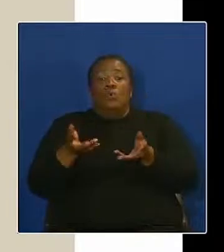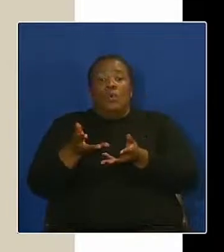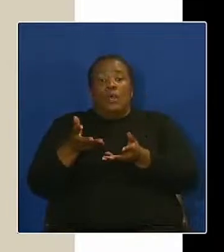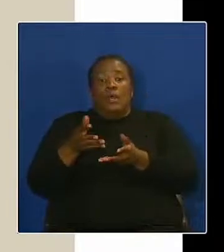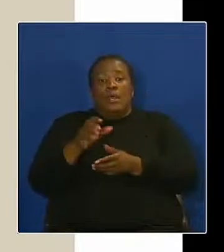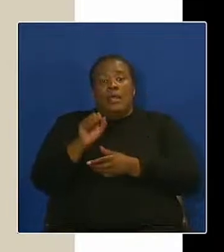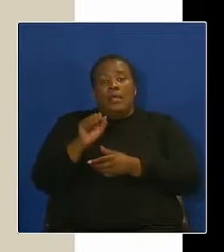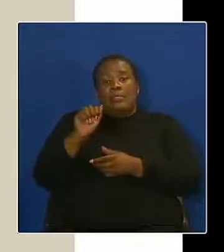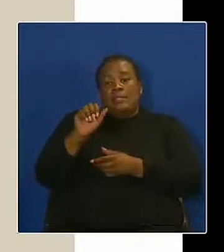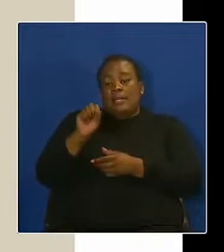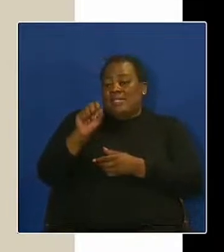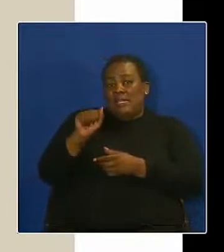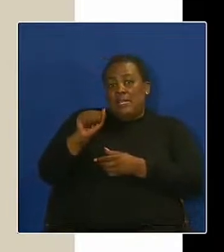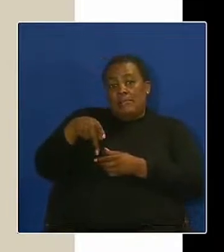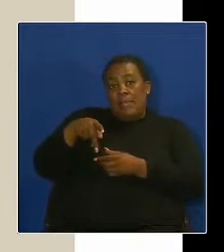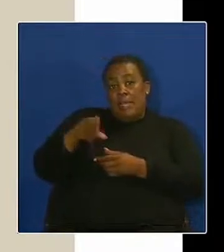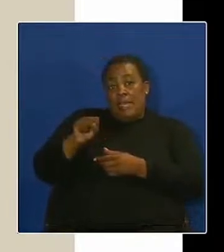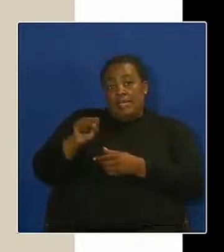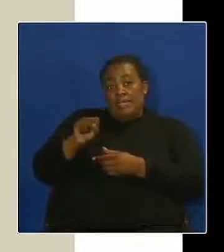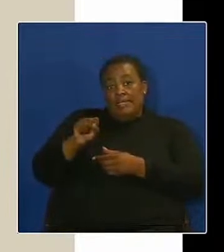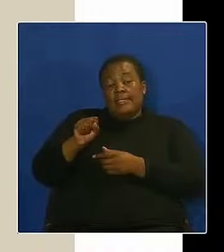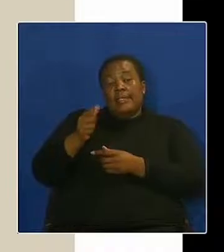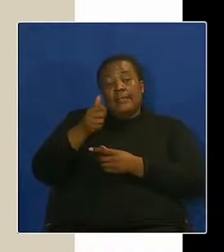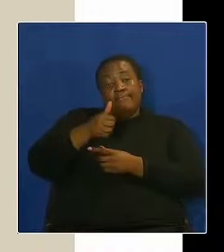head office.